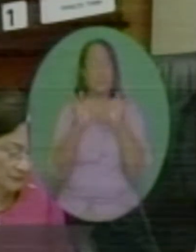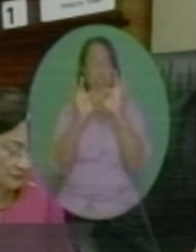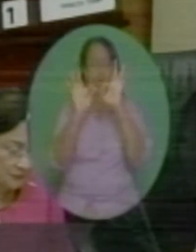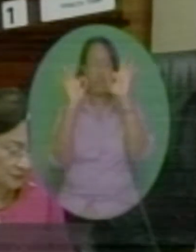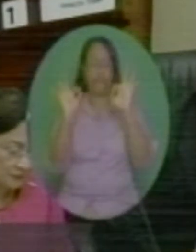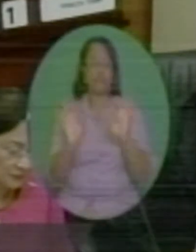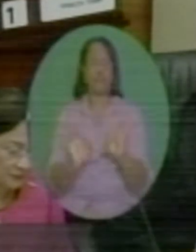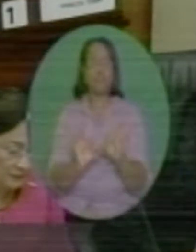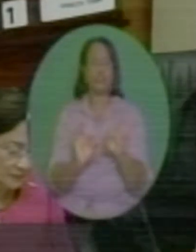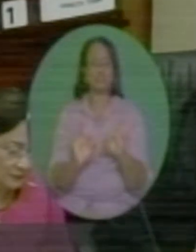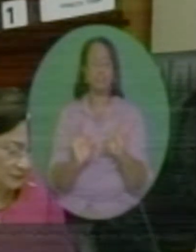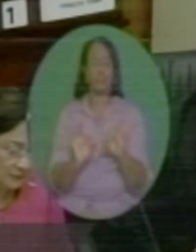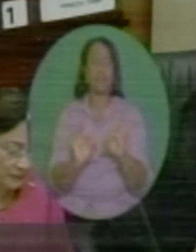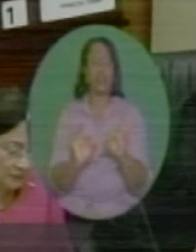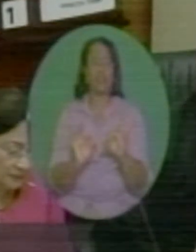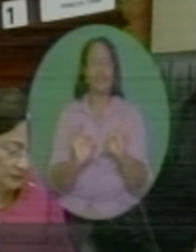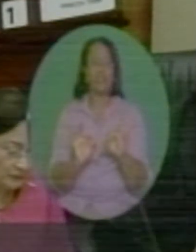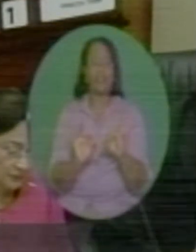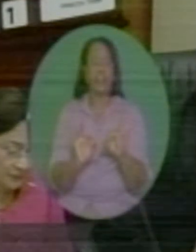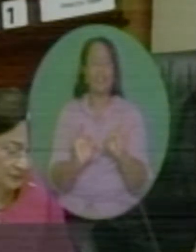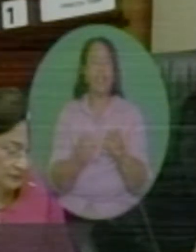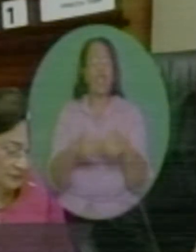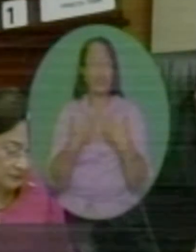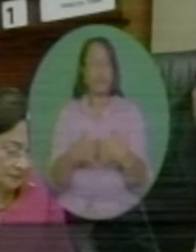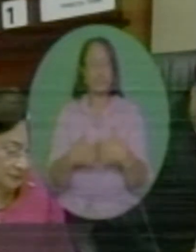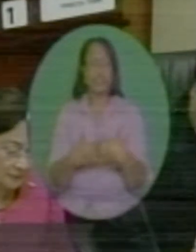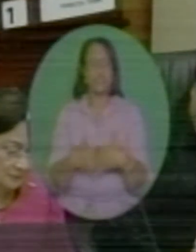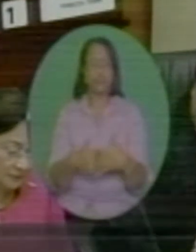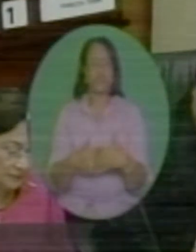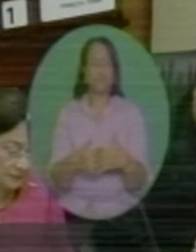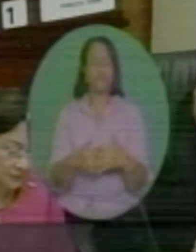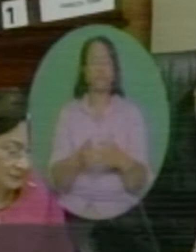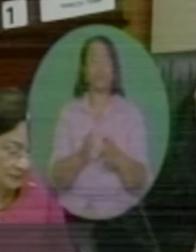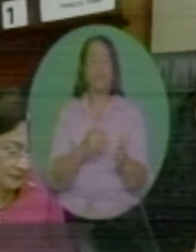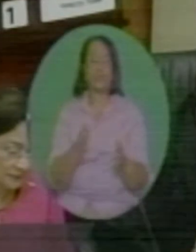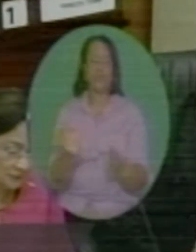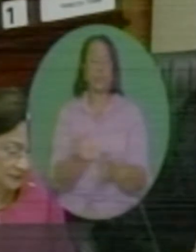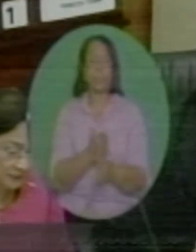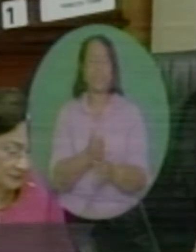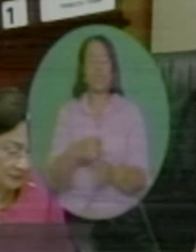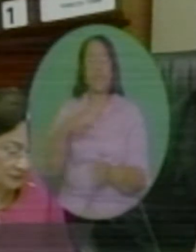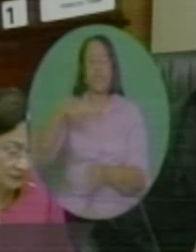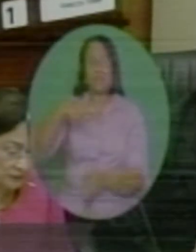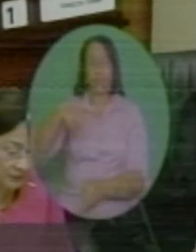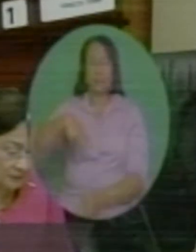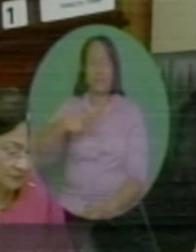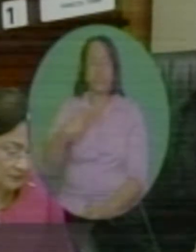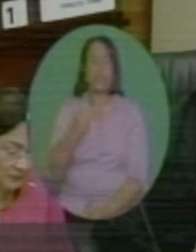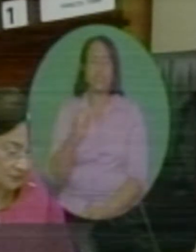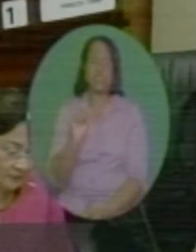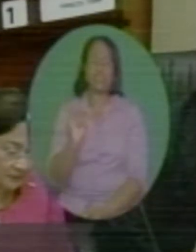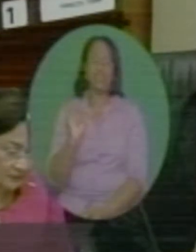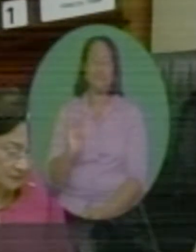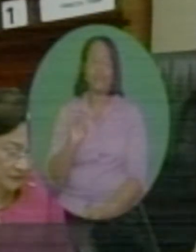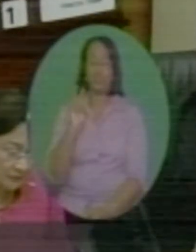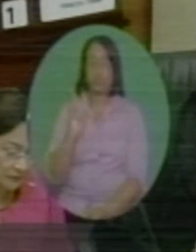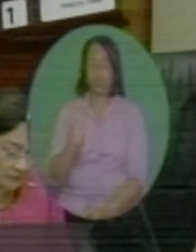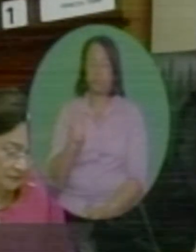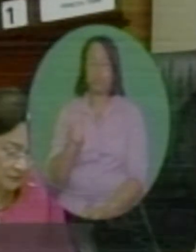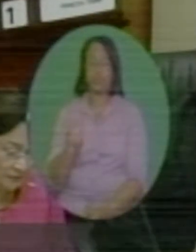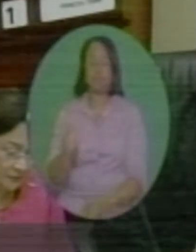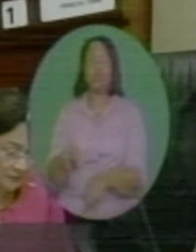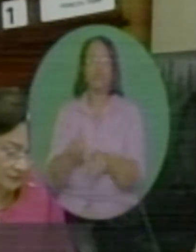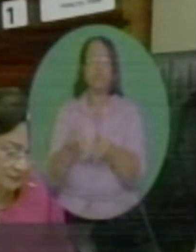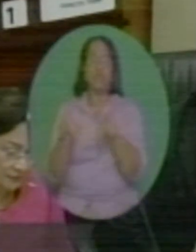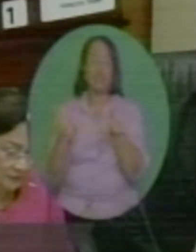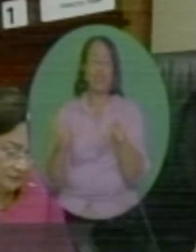tax by July 1, 2014. In phase two, we will impose a tax on commercial properties, and in phase